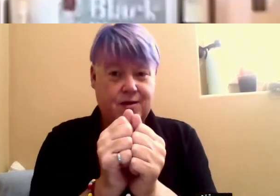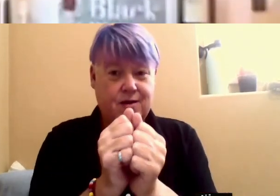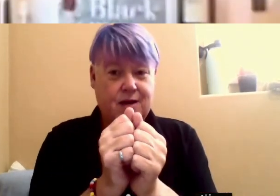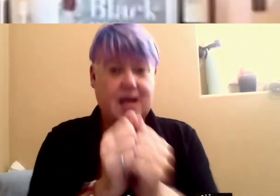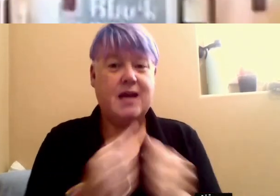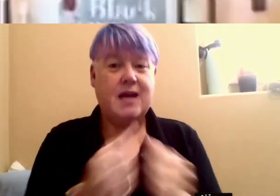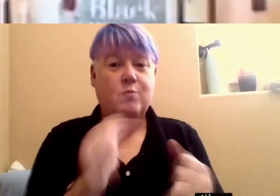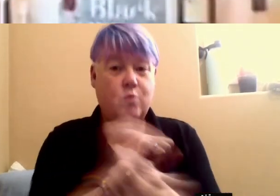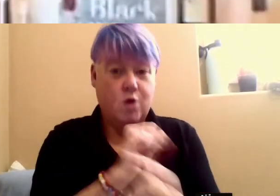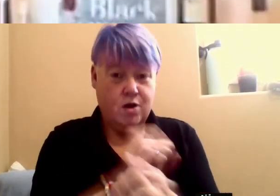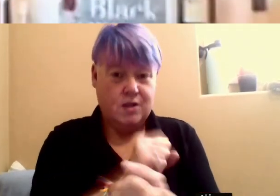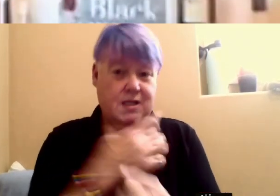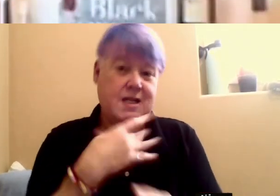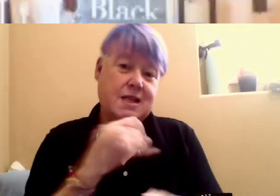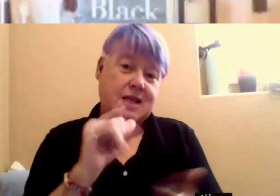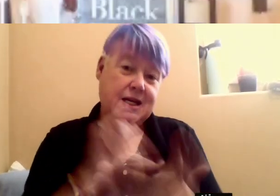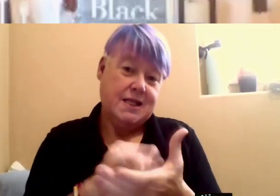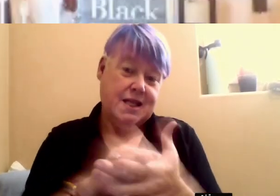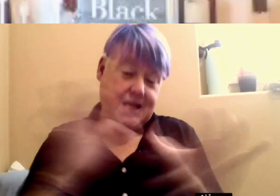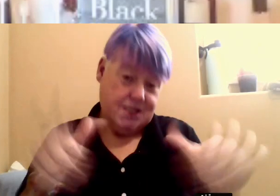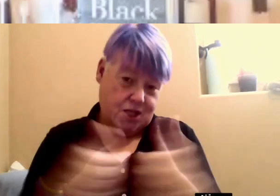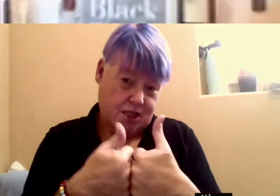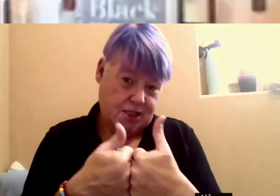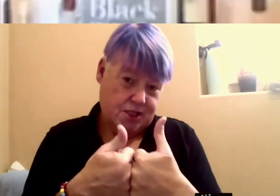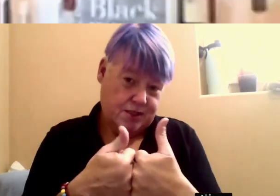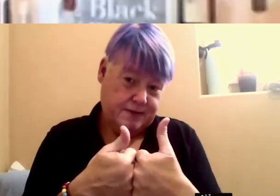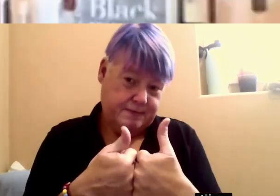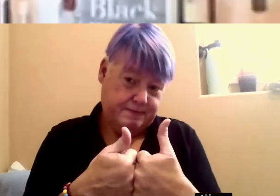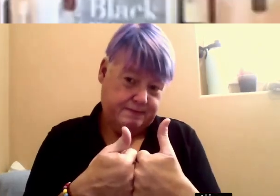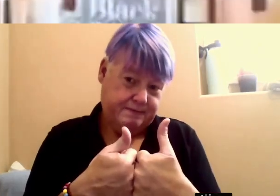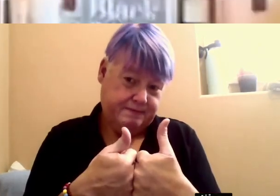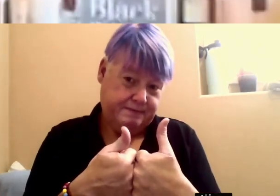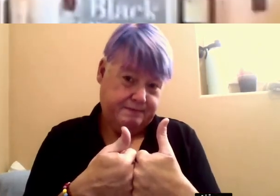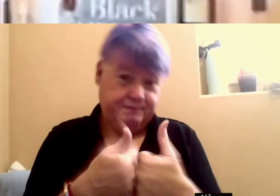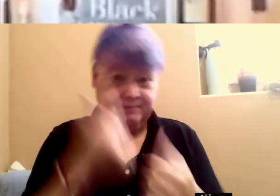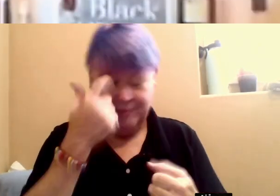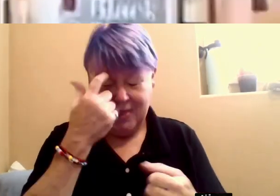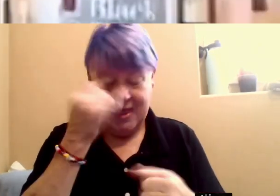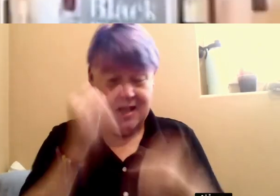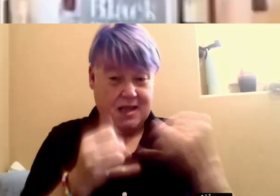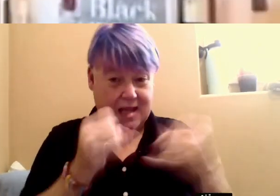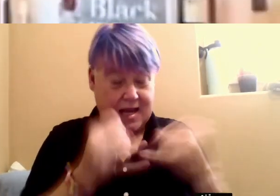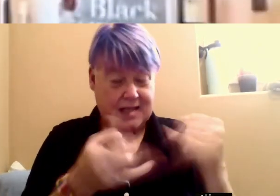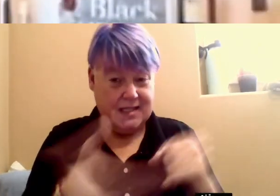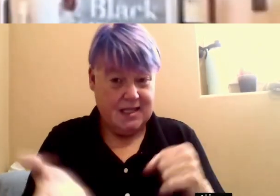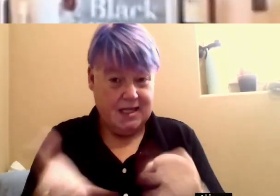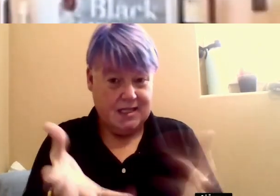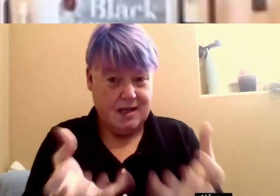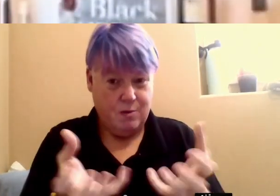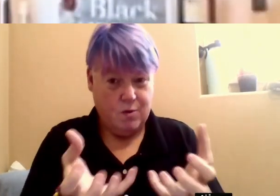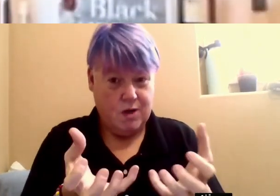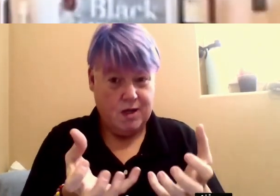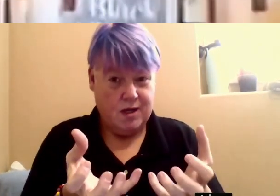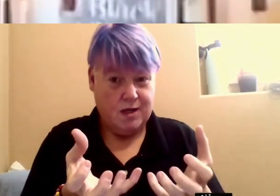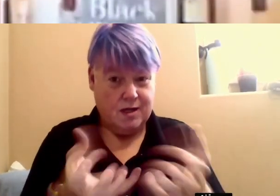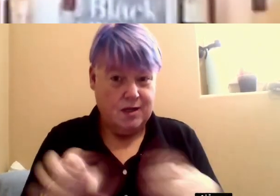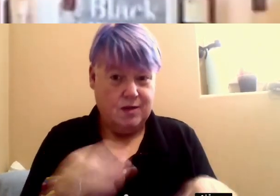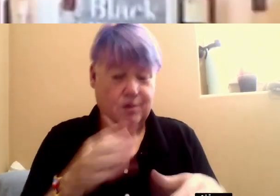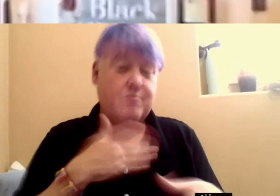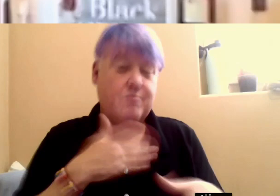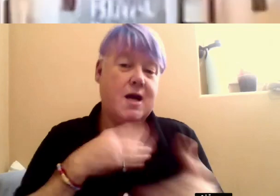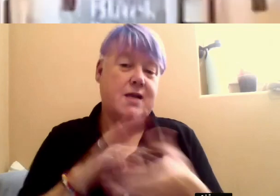I liked that challenge. And then I think the last element was that I wanted to, through my story,